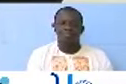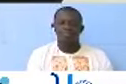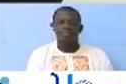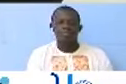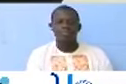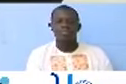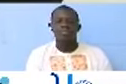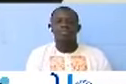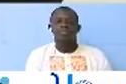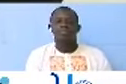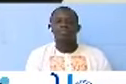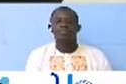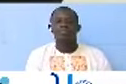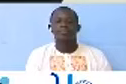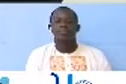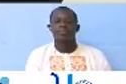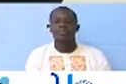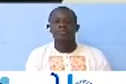Yes.